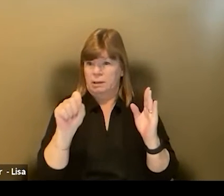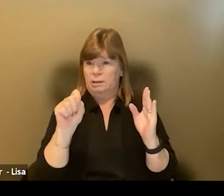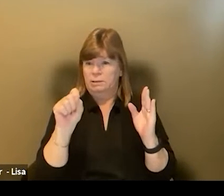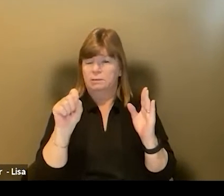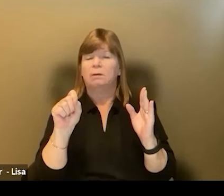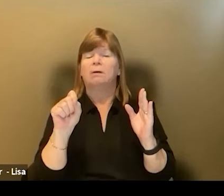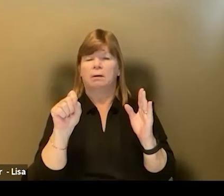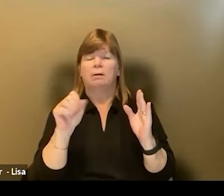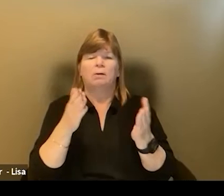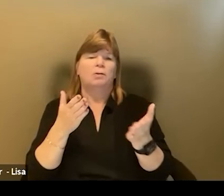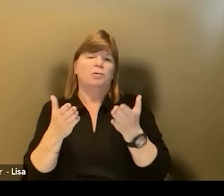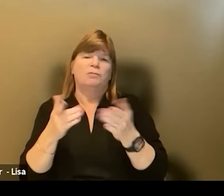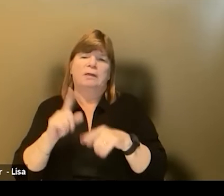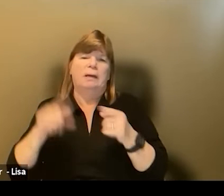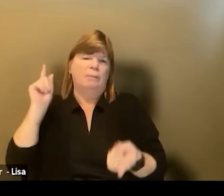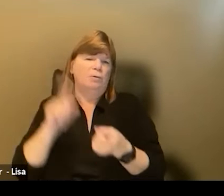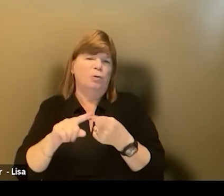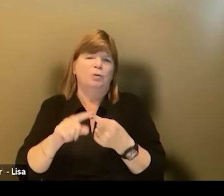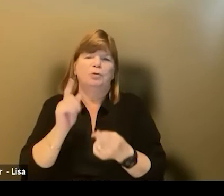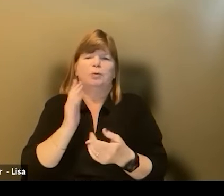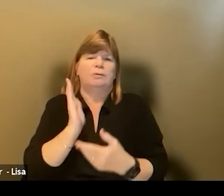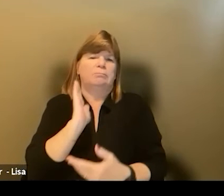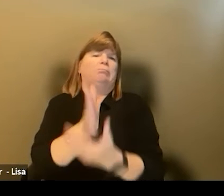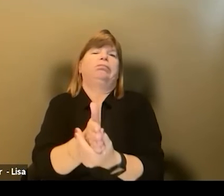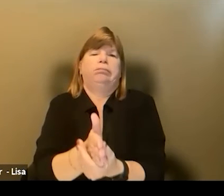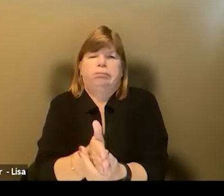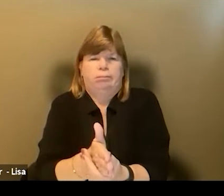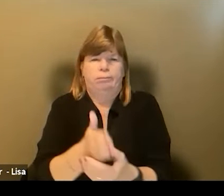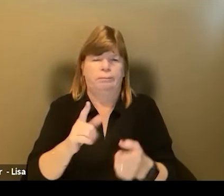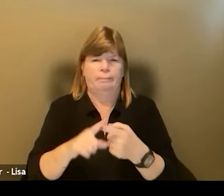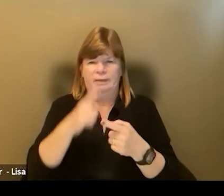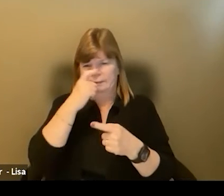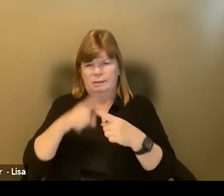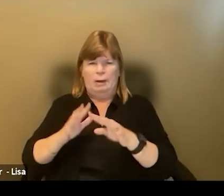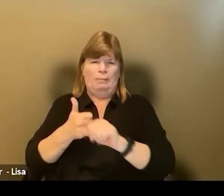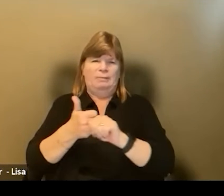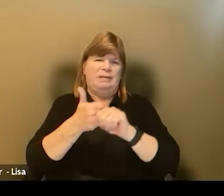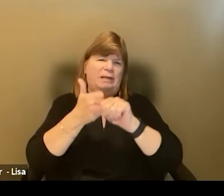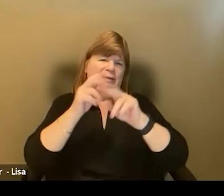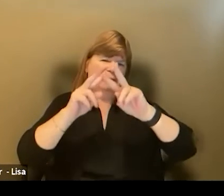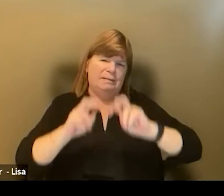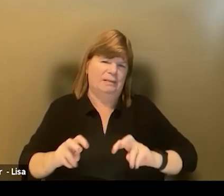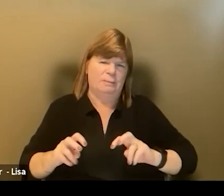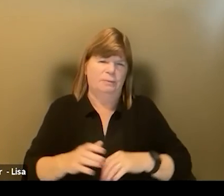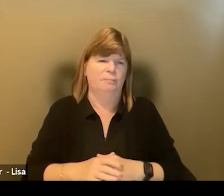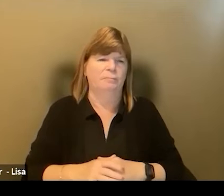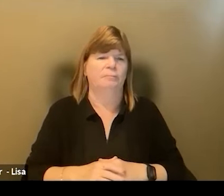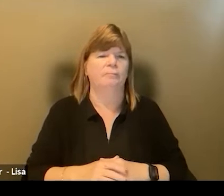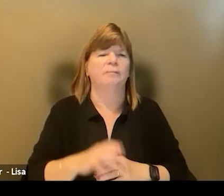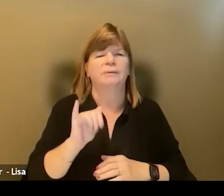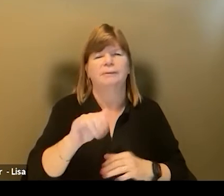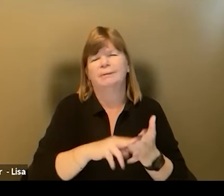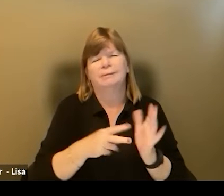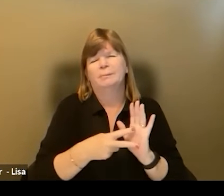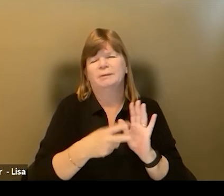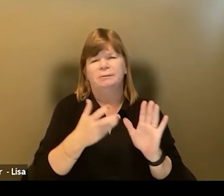services may not be reduced or terminated in the absence of an up-to-date assessment of need that support a reduction or termination. So that's